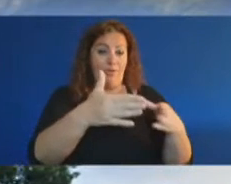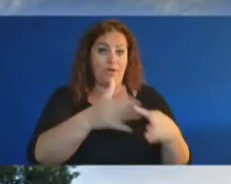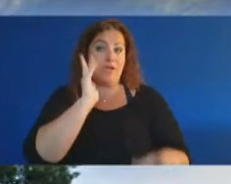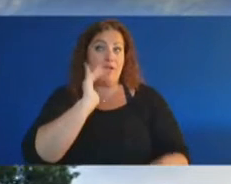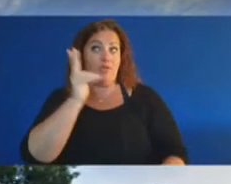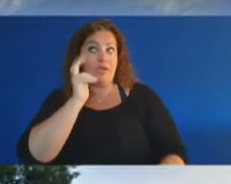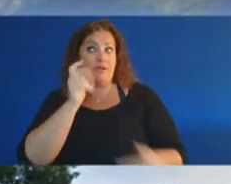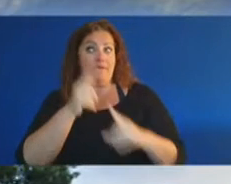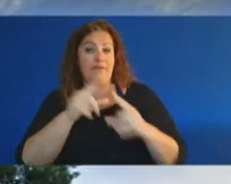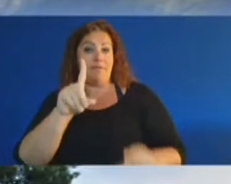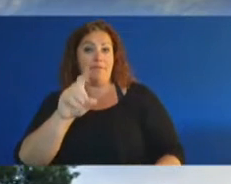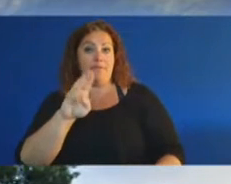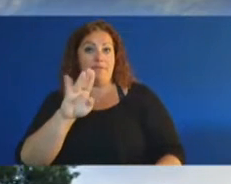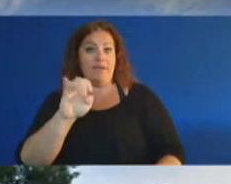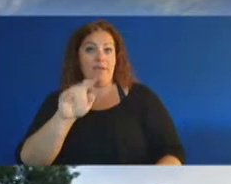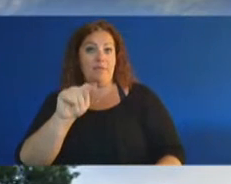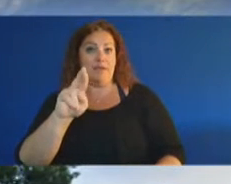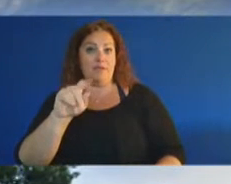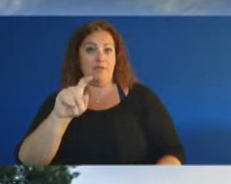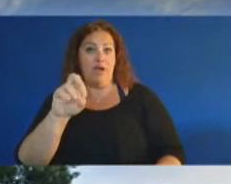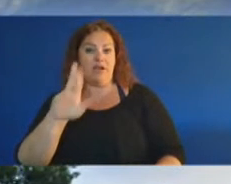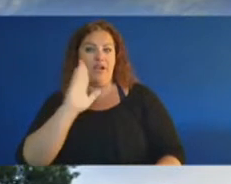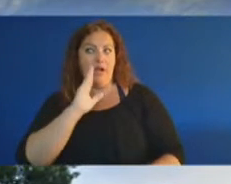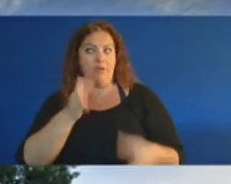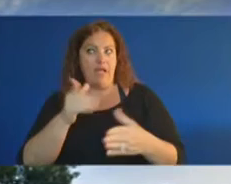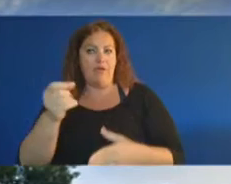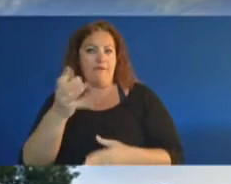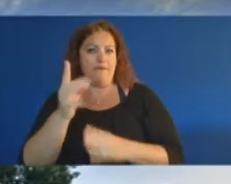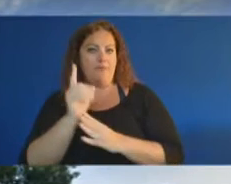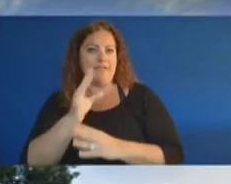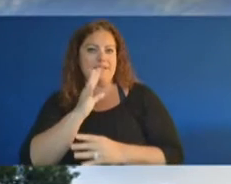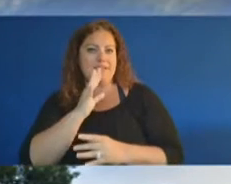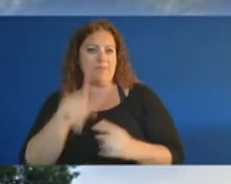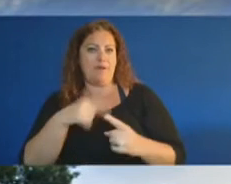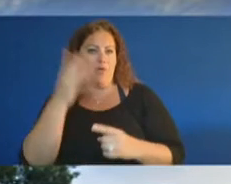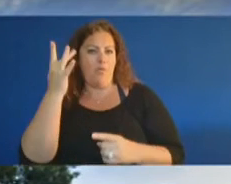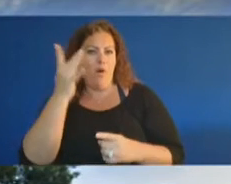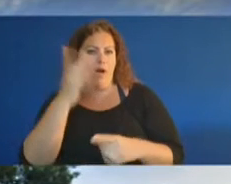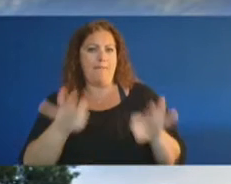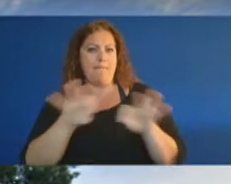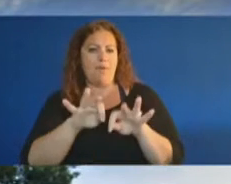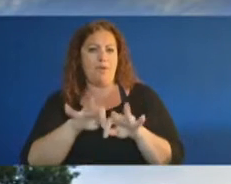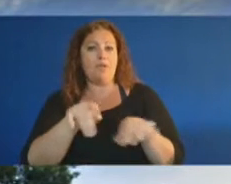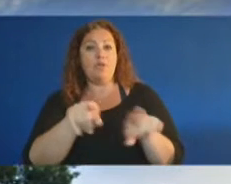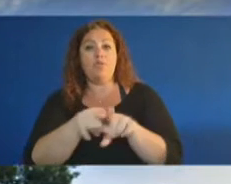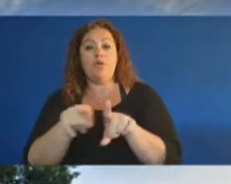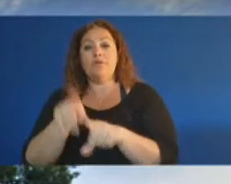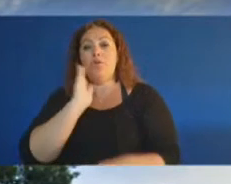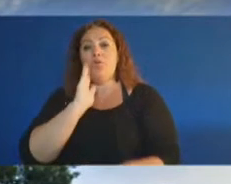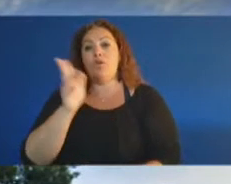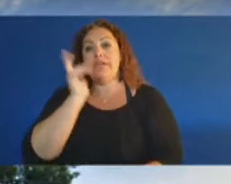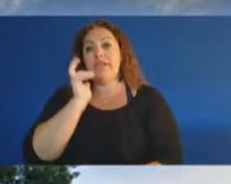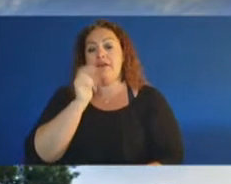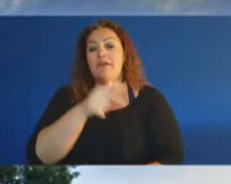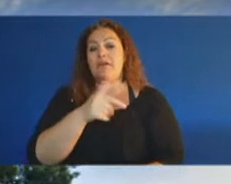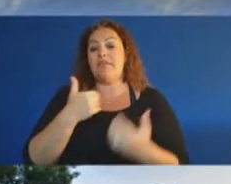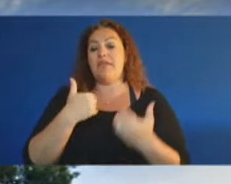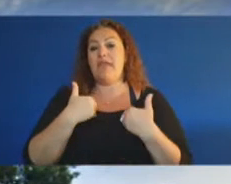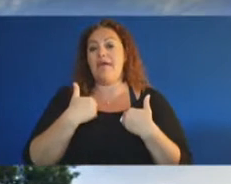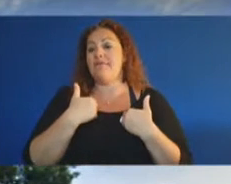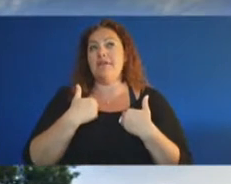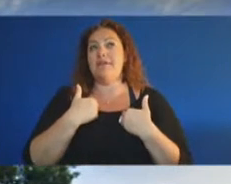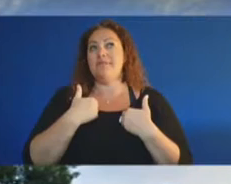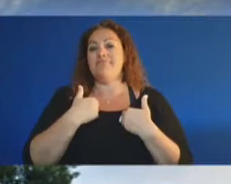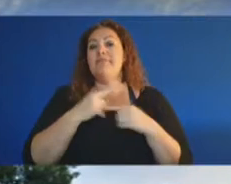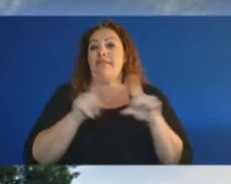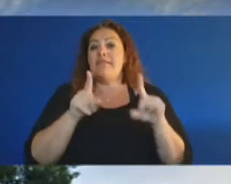Trotter I'll try to give her a few minutes uh to speak and talk about why it is so important you'll also hear there are very few that although they